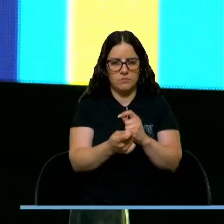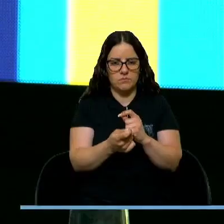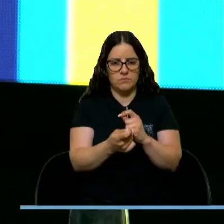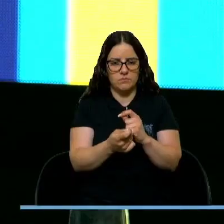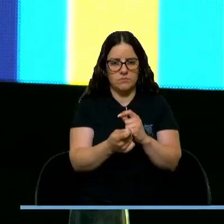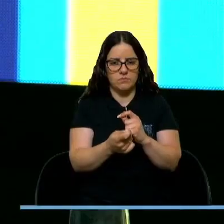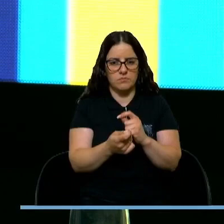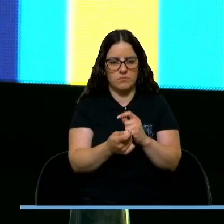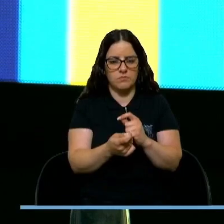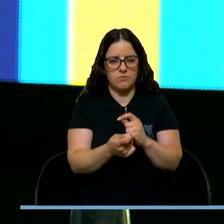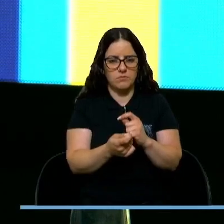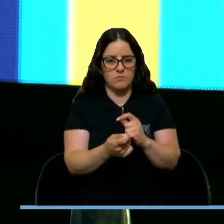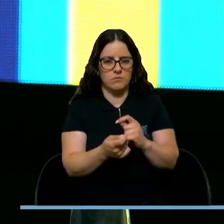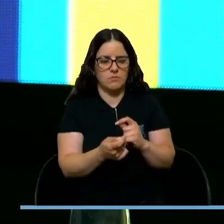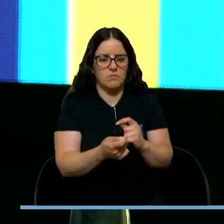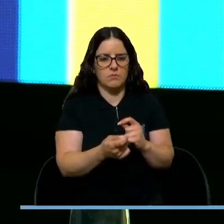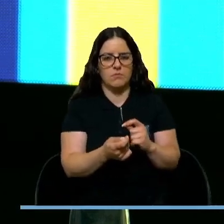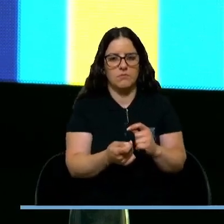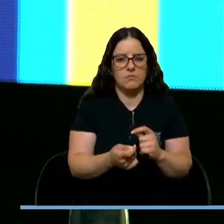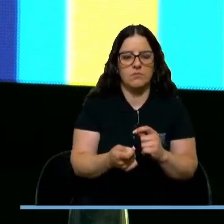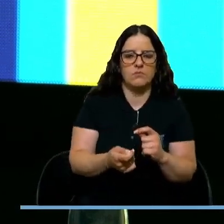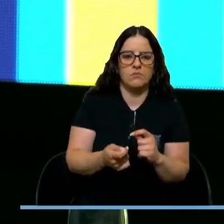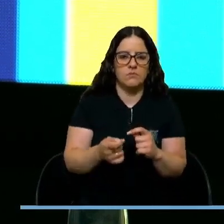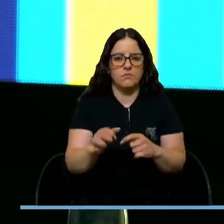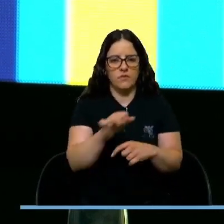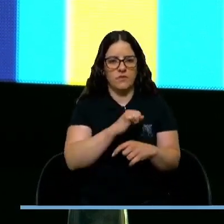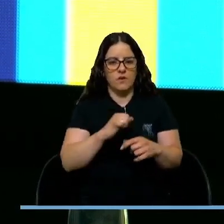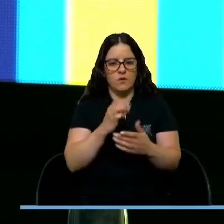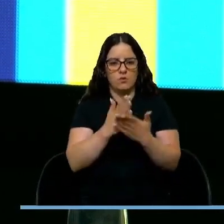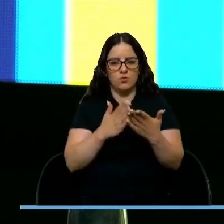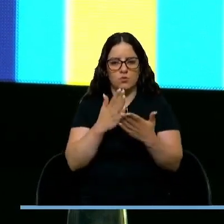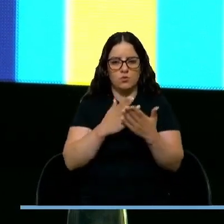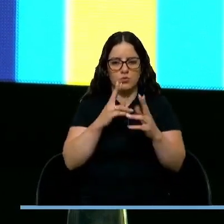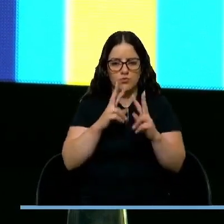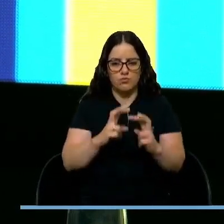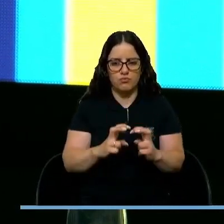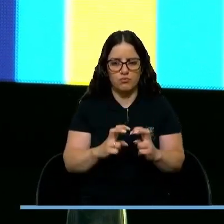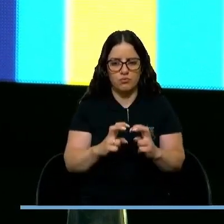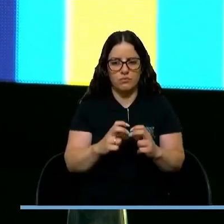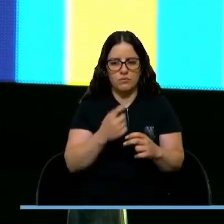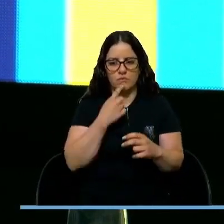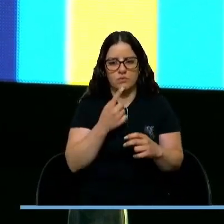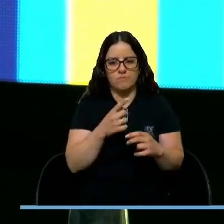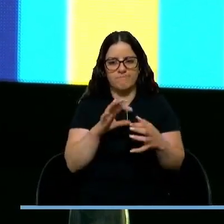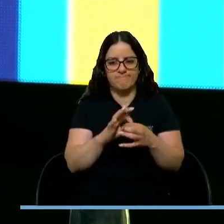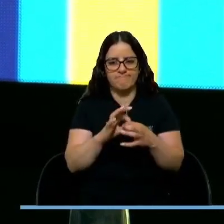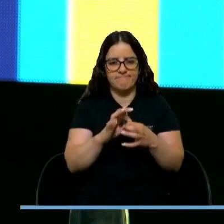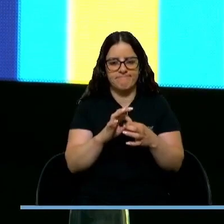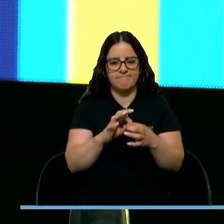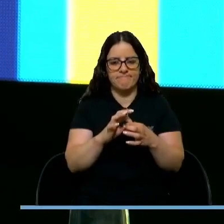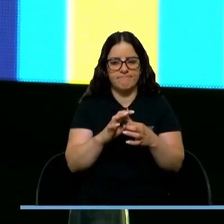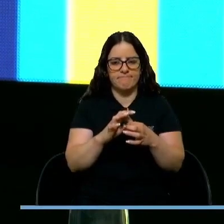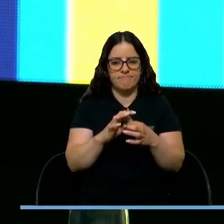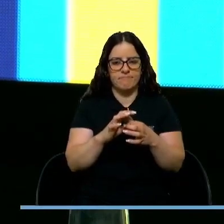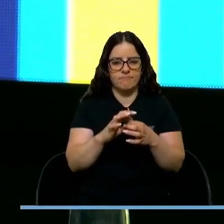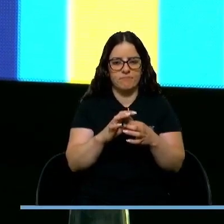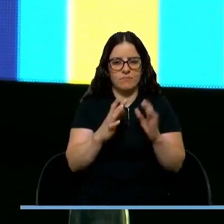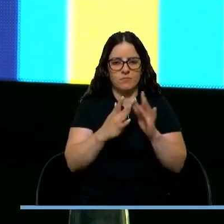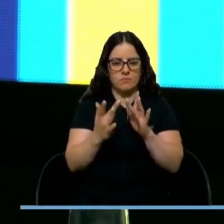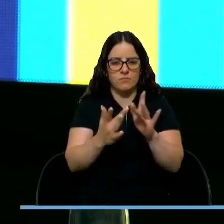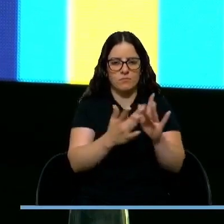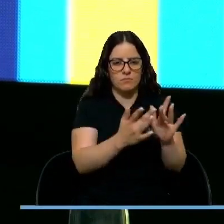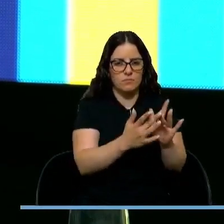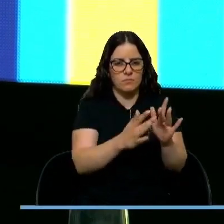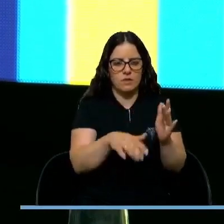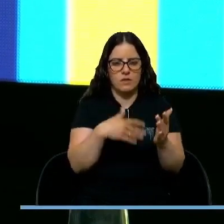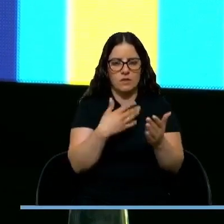will, our study says that with connectivity, we can decrease the emissions